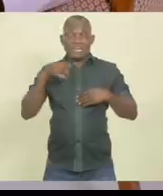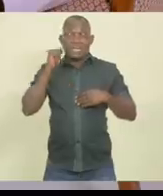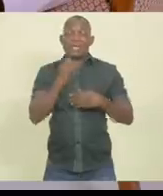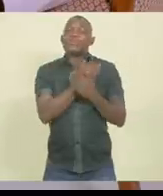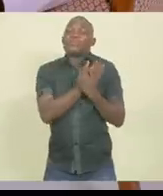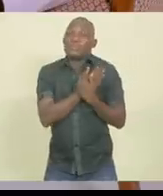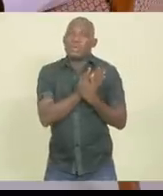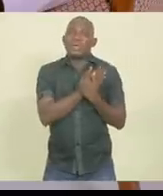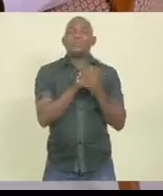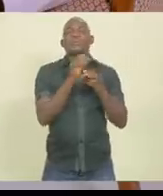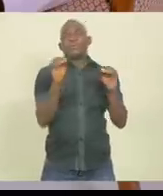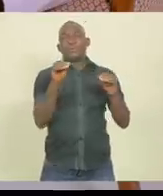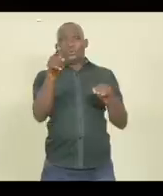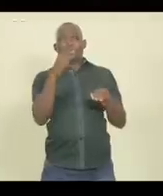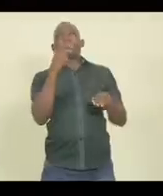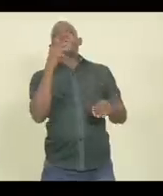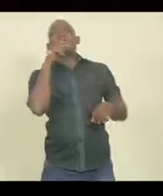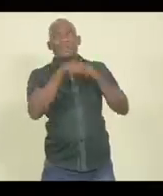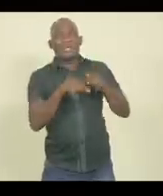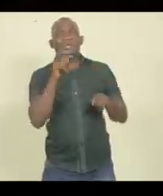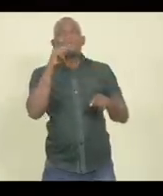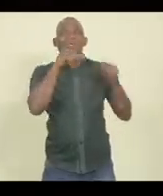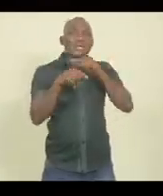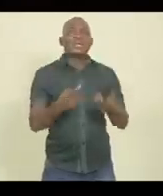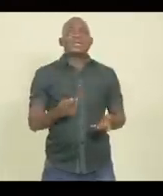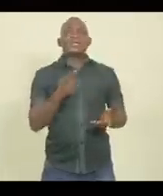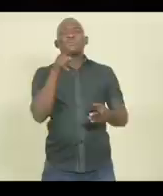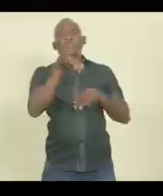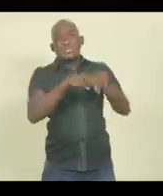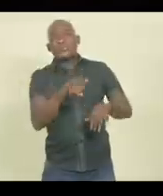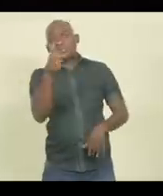exactly. That is where you lie, my in-law.